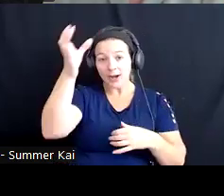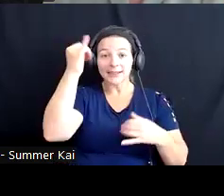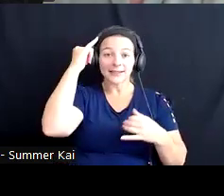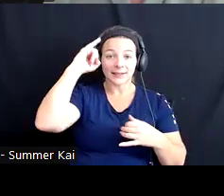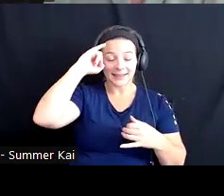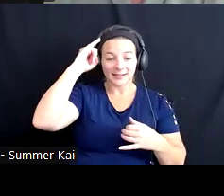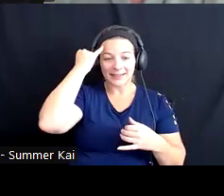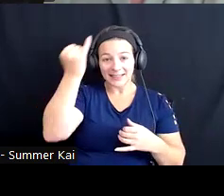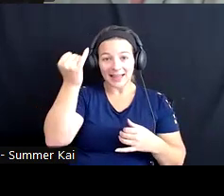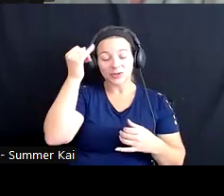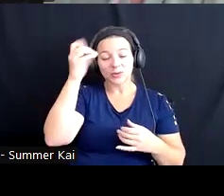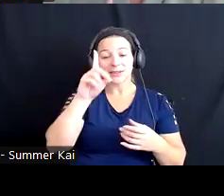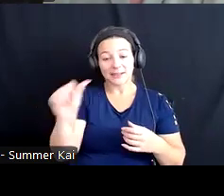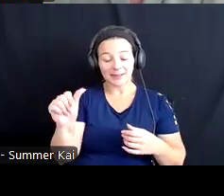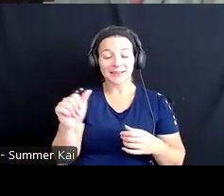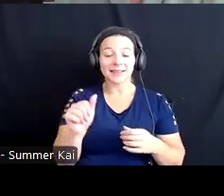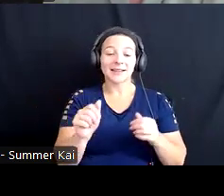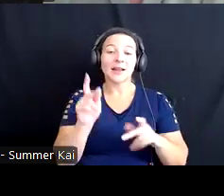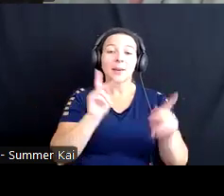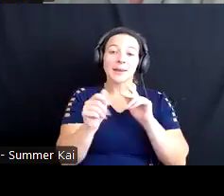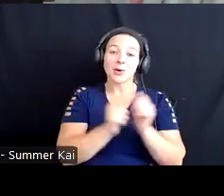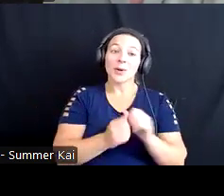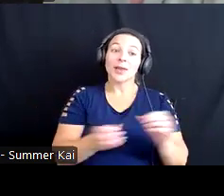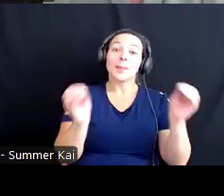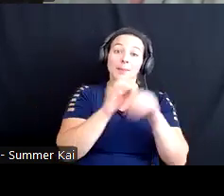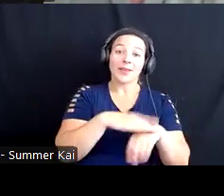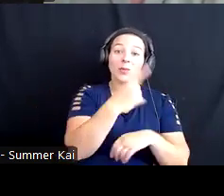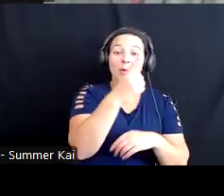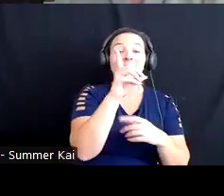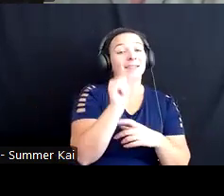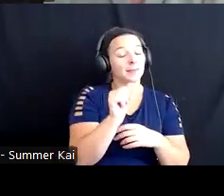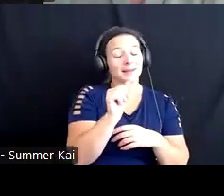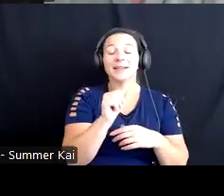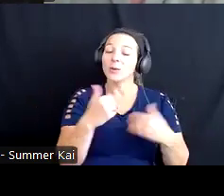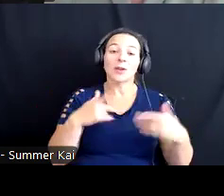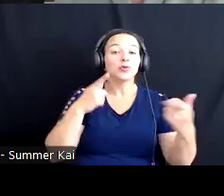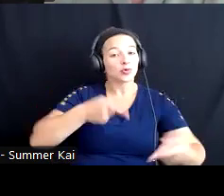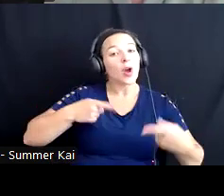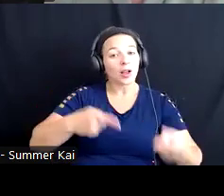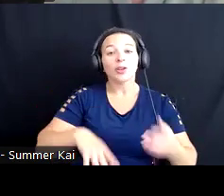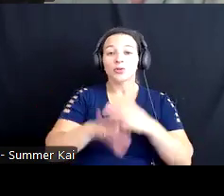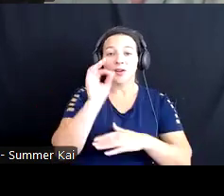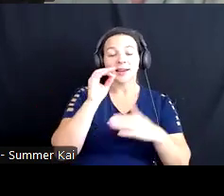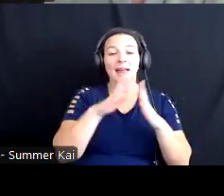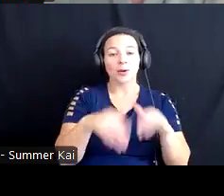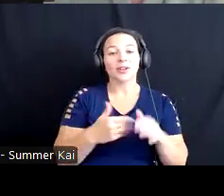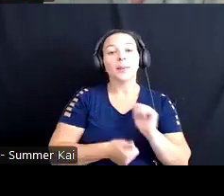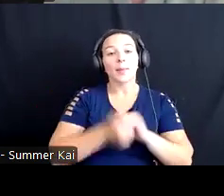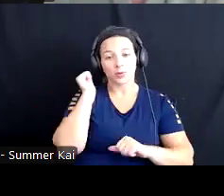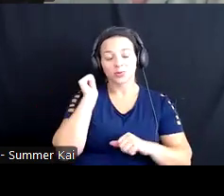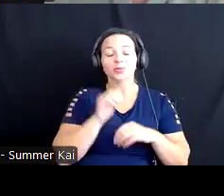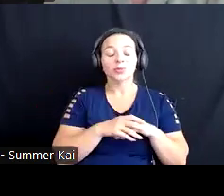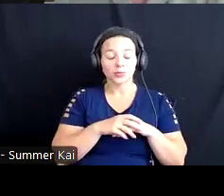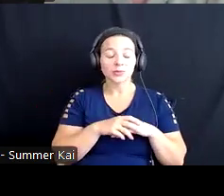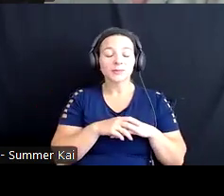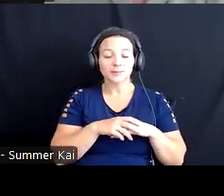disabilities, and people with more than one disability struggle to find housing the most. We